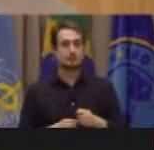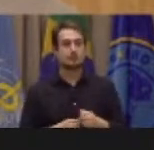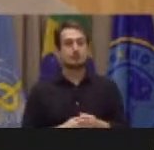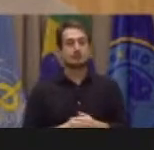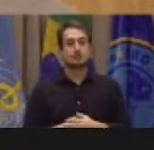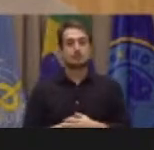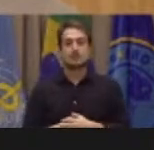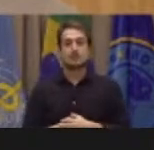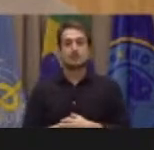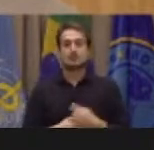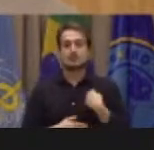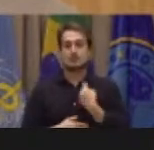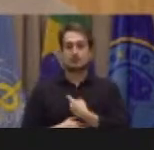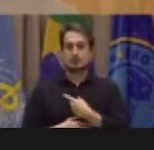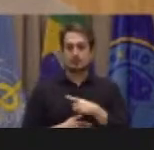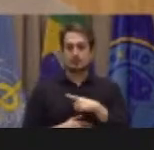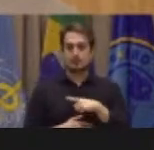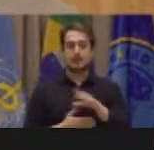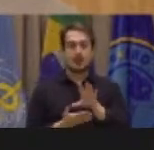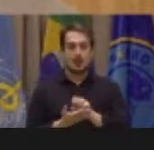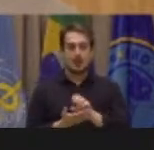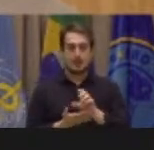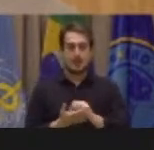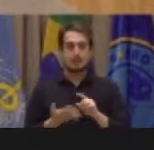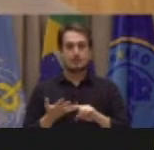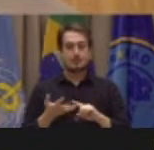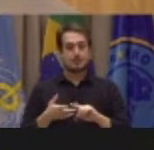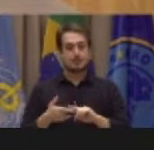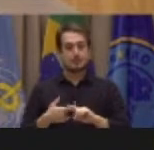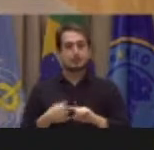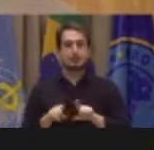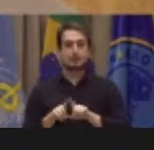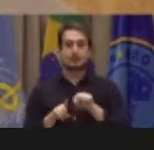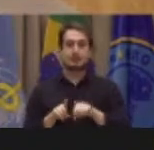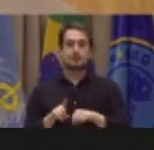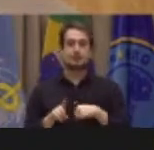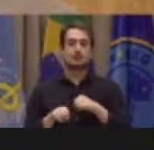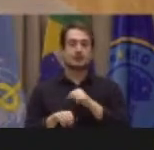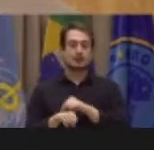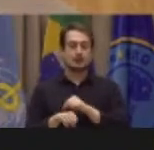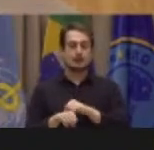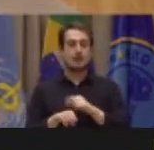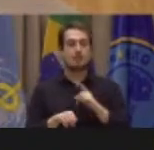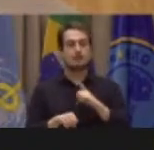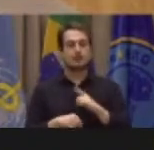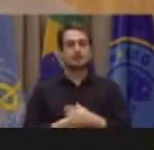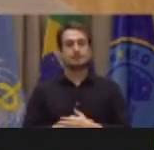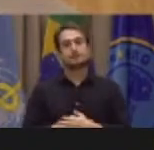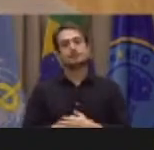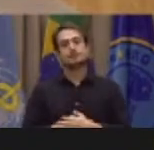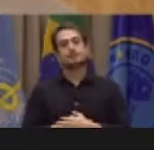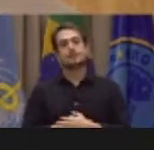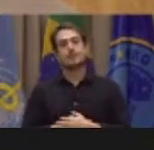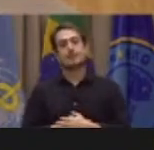because we have clinical data and also other types of data.